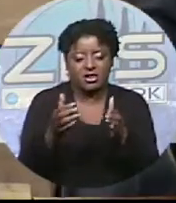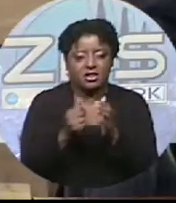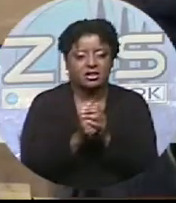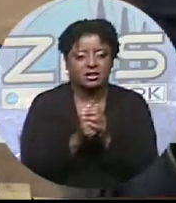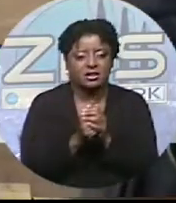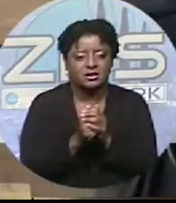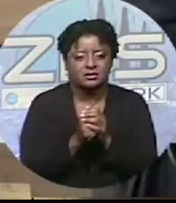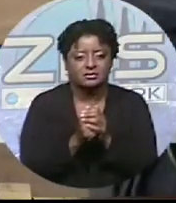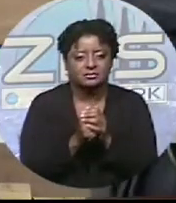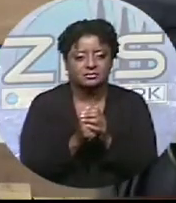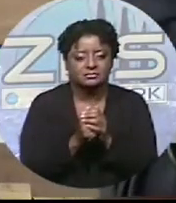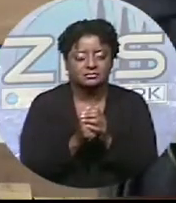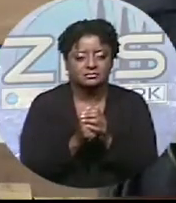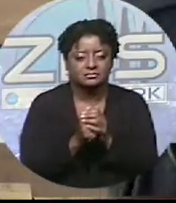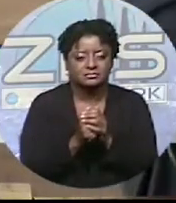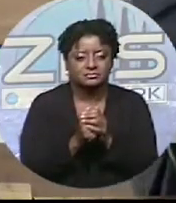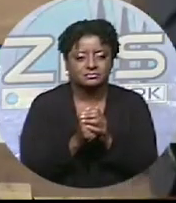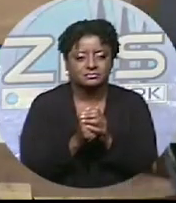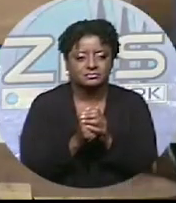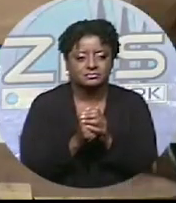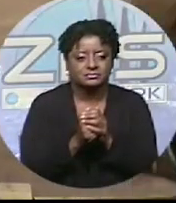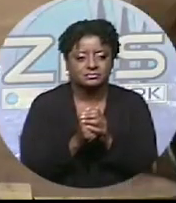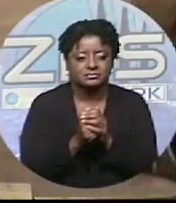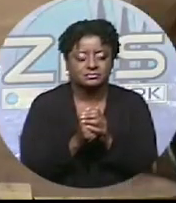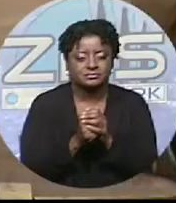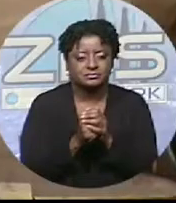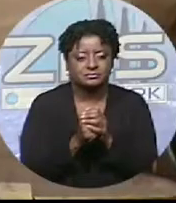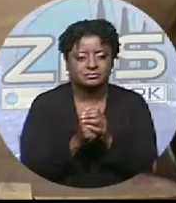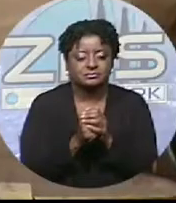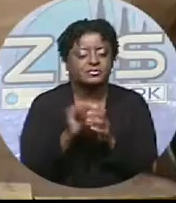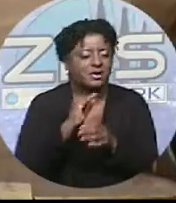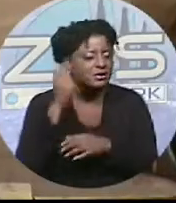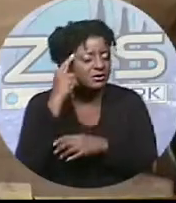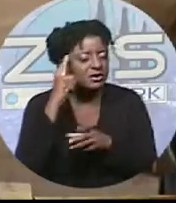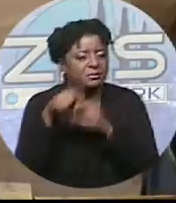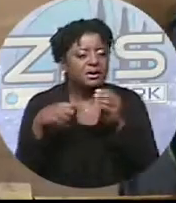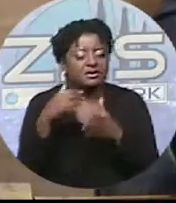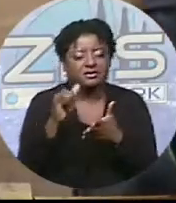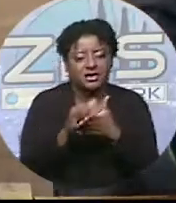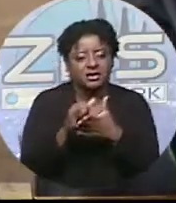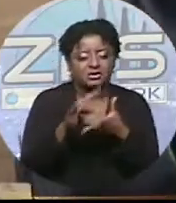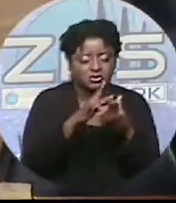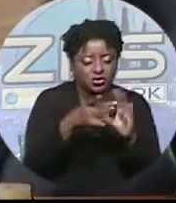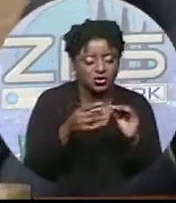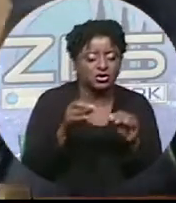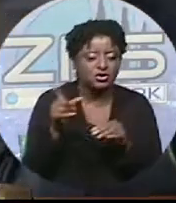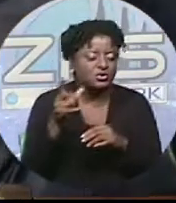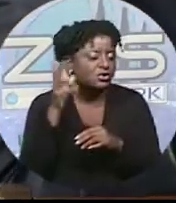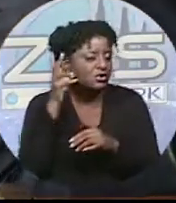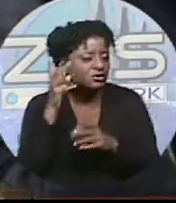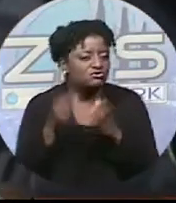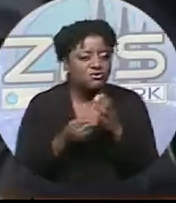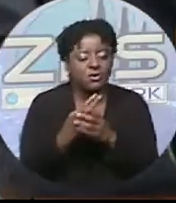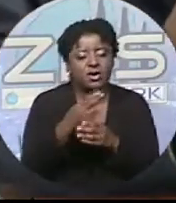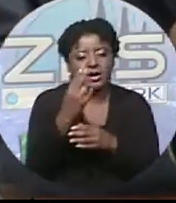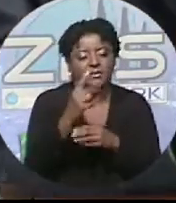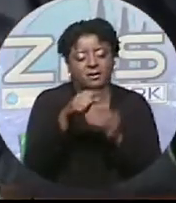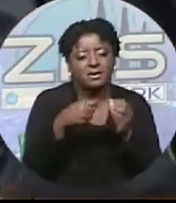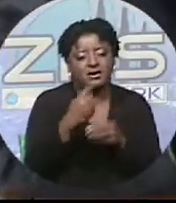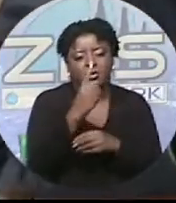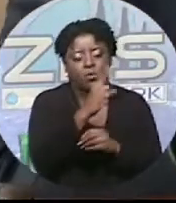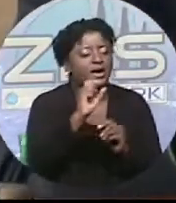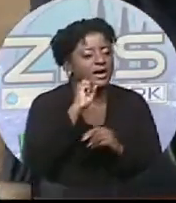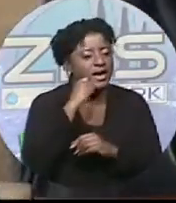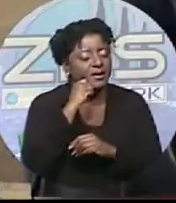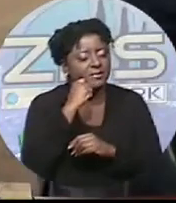little parable, a little story we heard when we were growing up about the one apple spoiling the whole